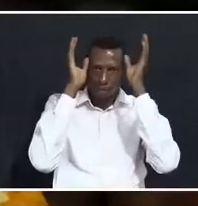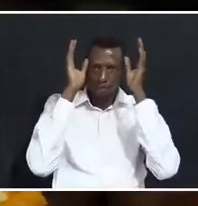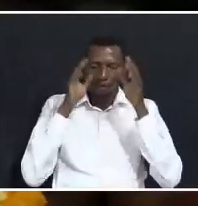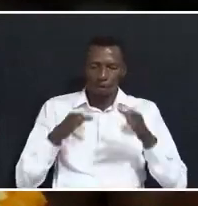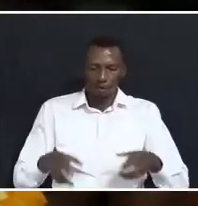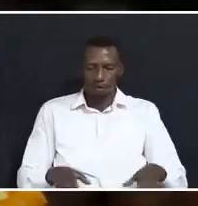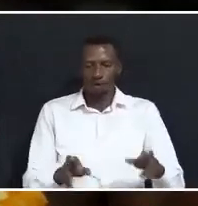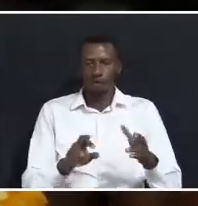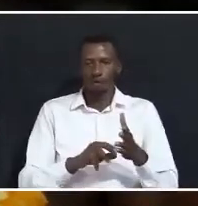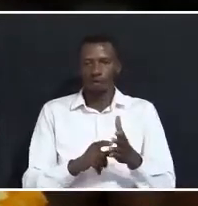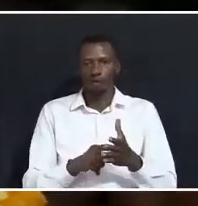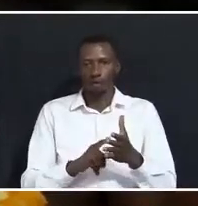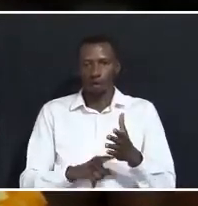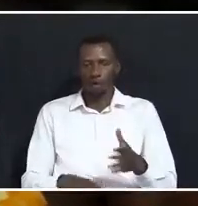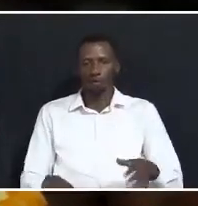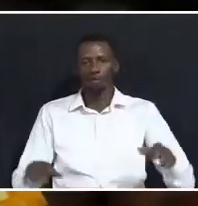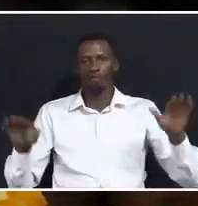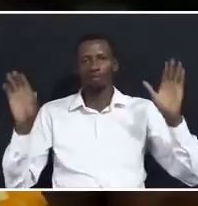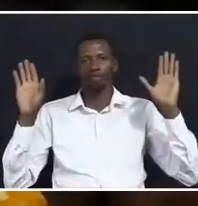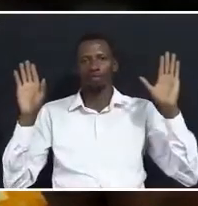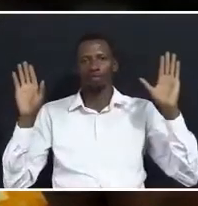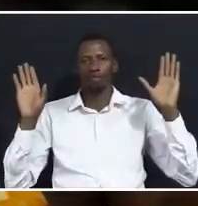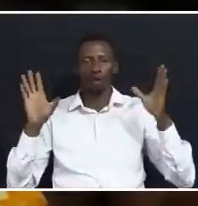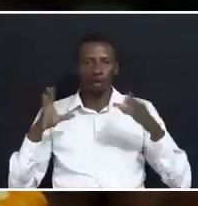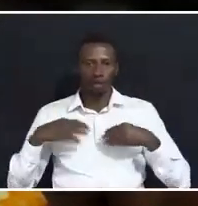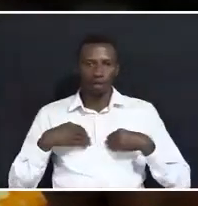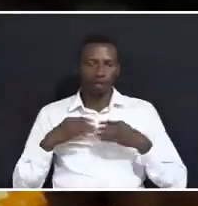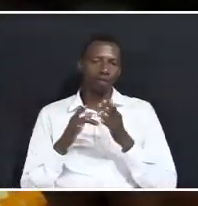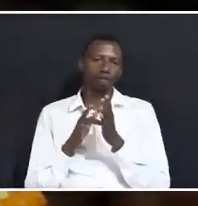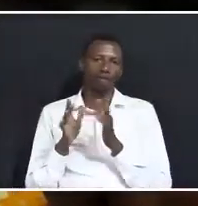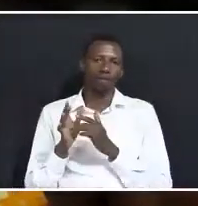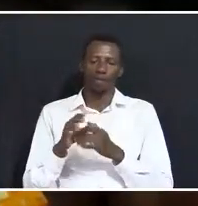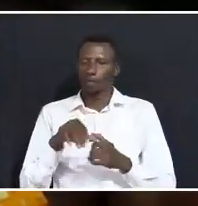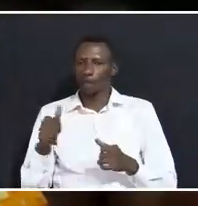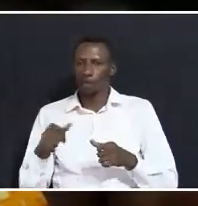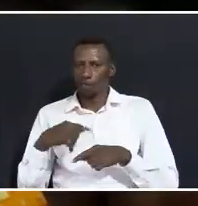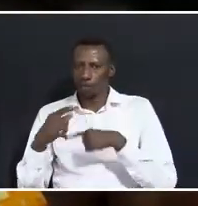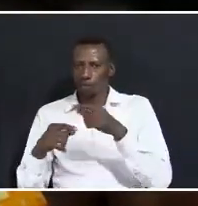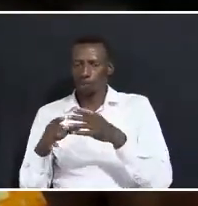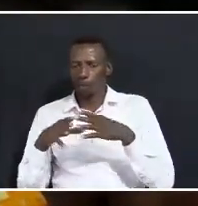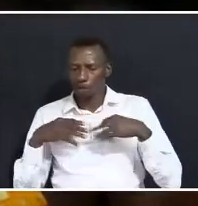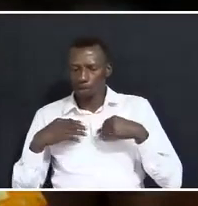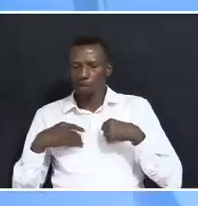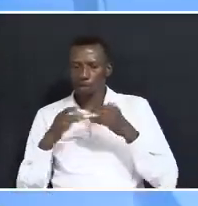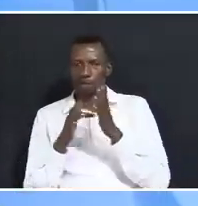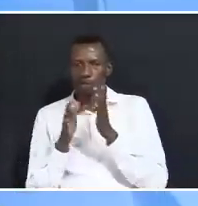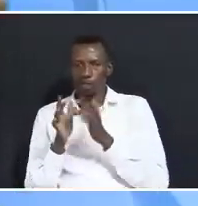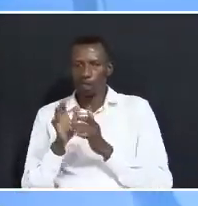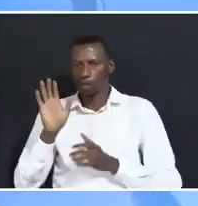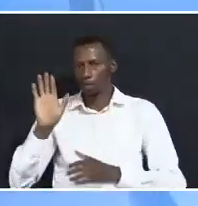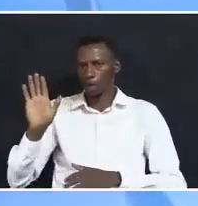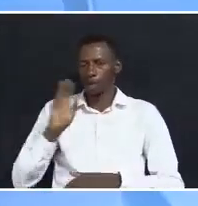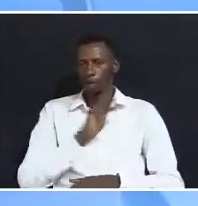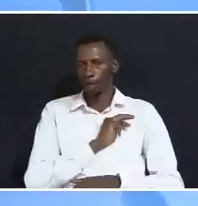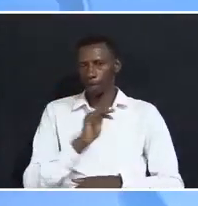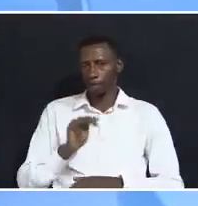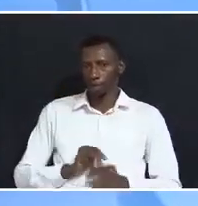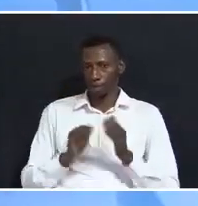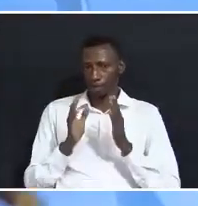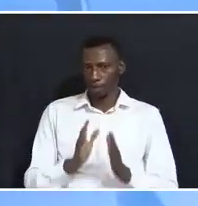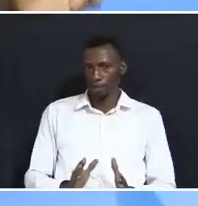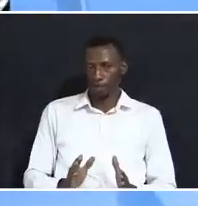of submission and surrender to him. So whereas others were accepting Jesus as the Messiah, there were others